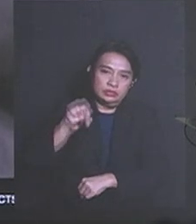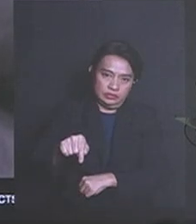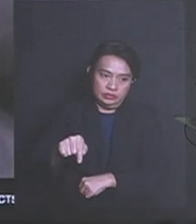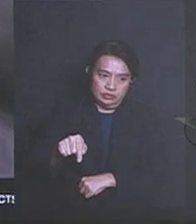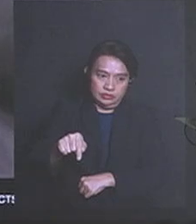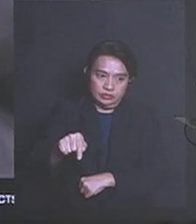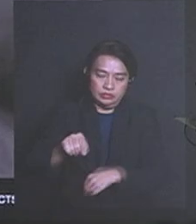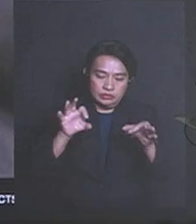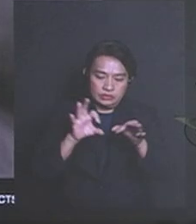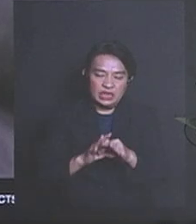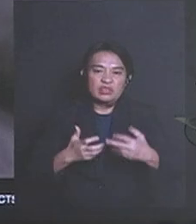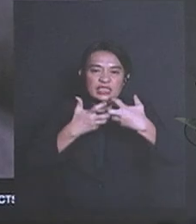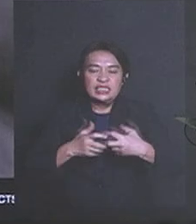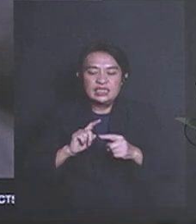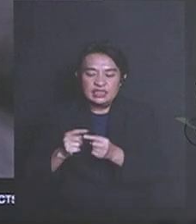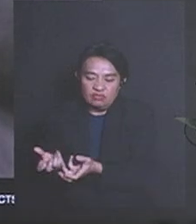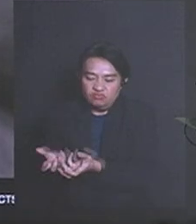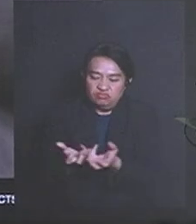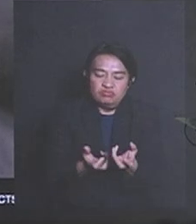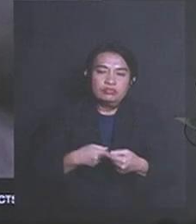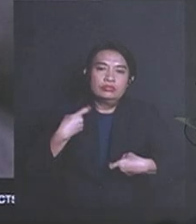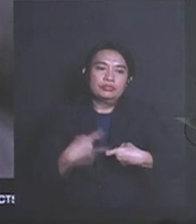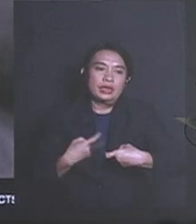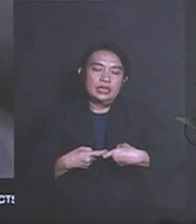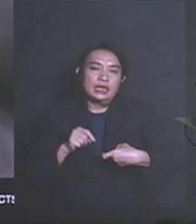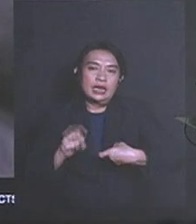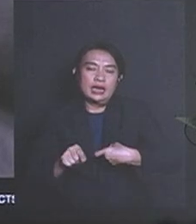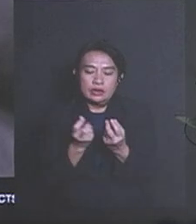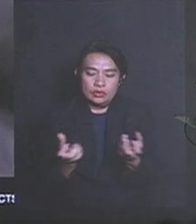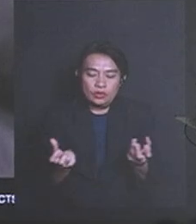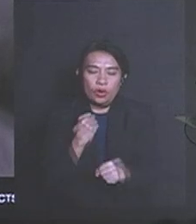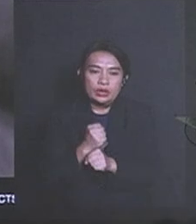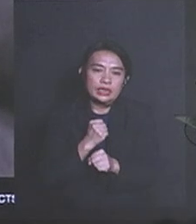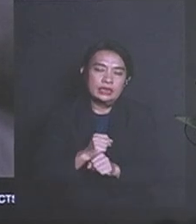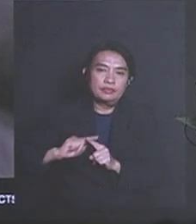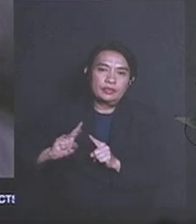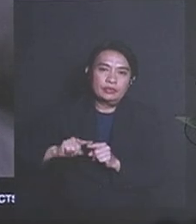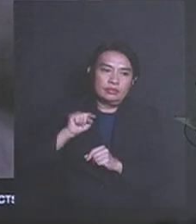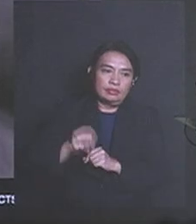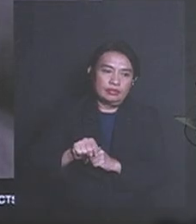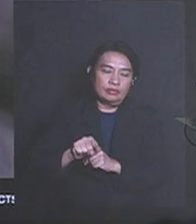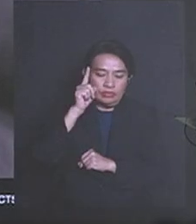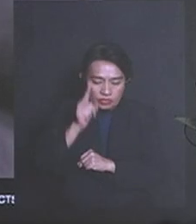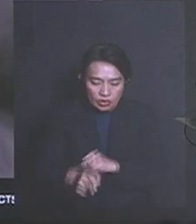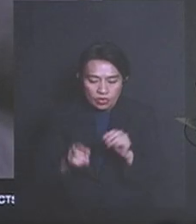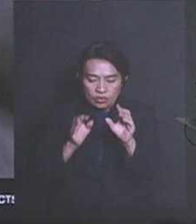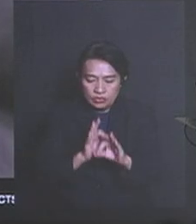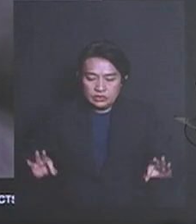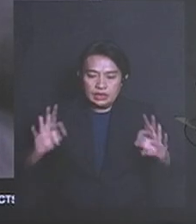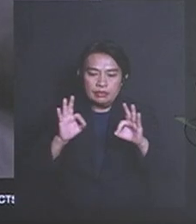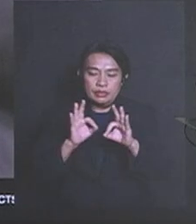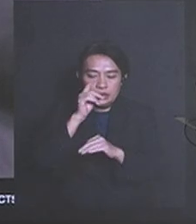at all, so that all construction materials need to be lightweight in order to be carried and constructed by the hand of the Army